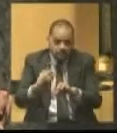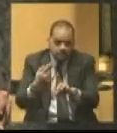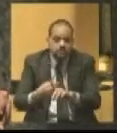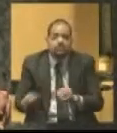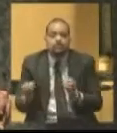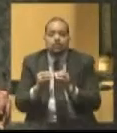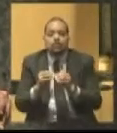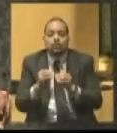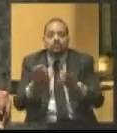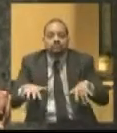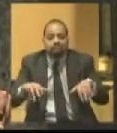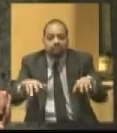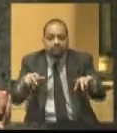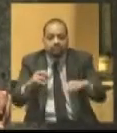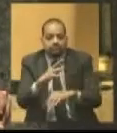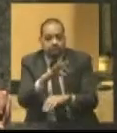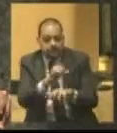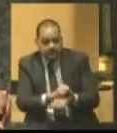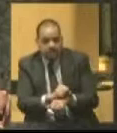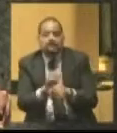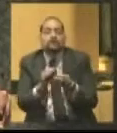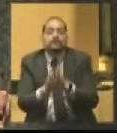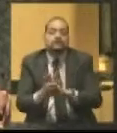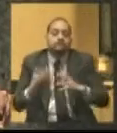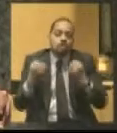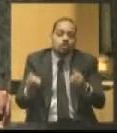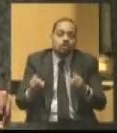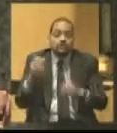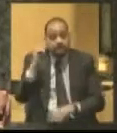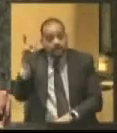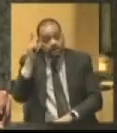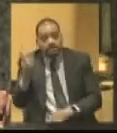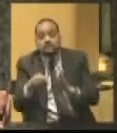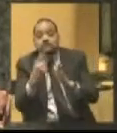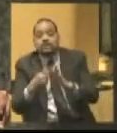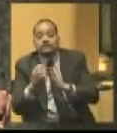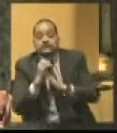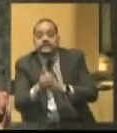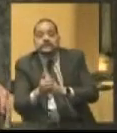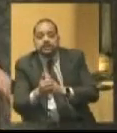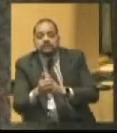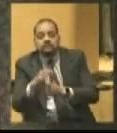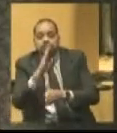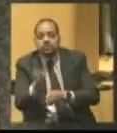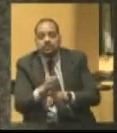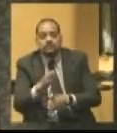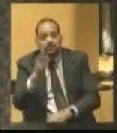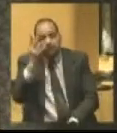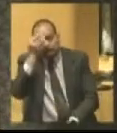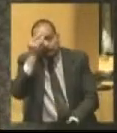Lincoln moved with that revolutionary tide, sometimes taking the lead, never looking back. If that didn't make him the